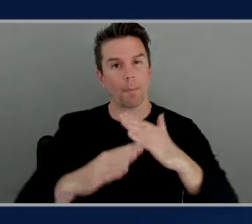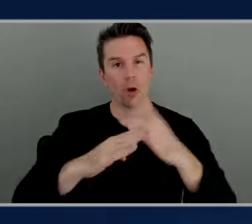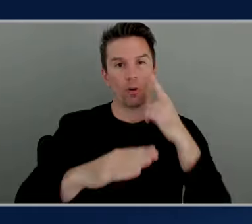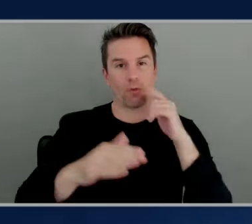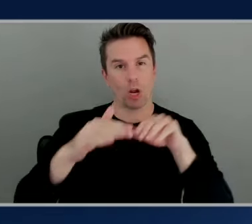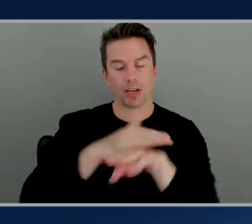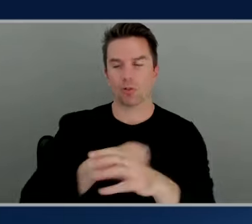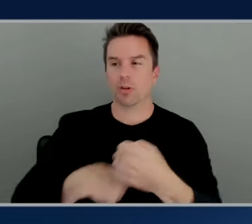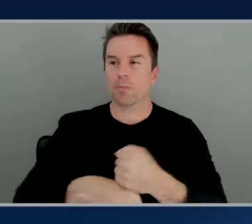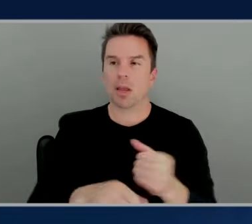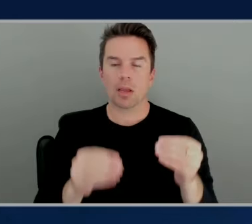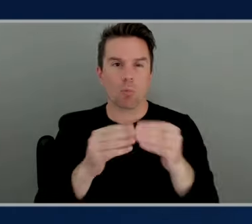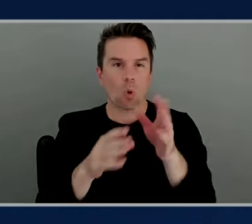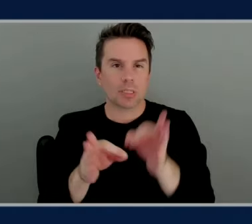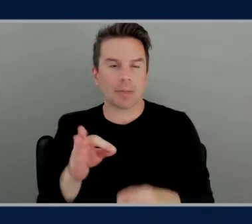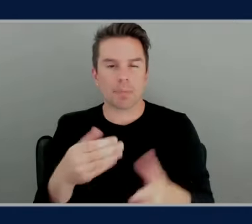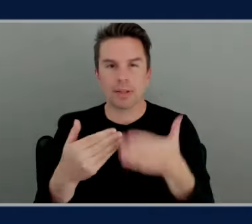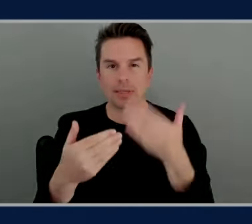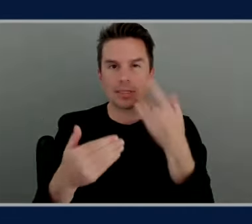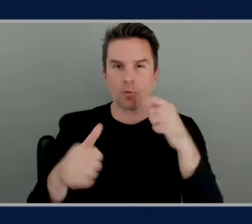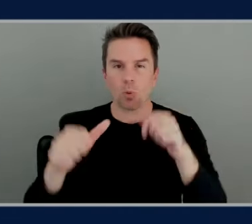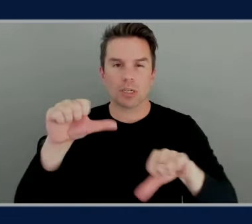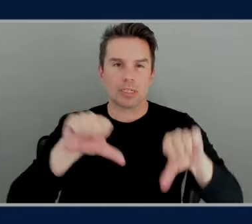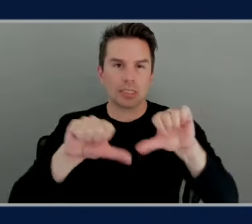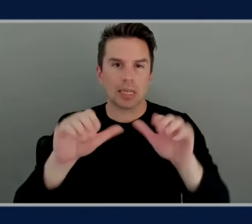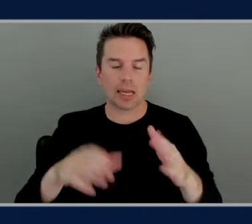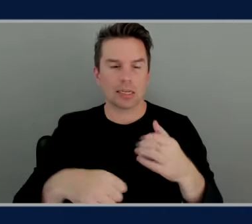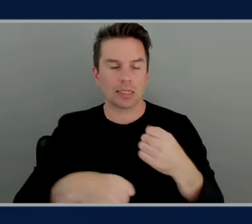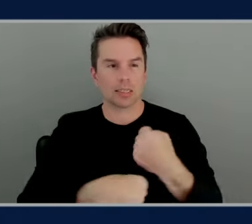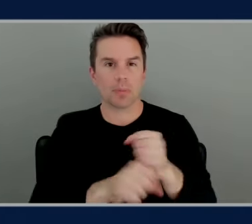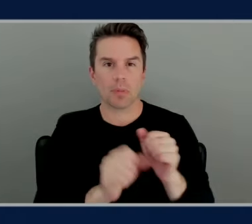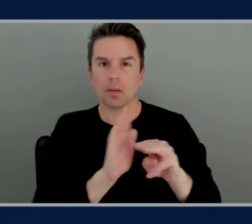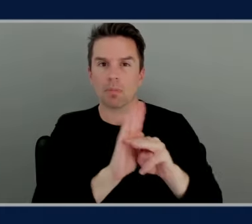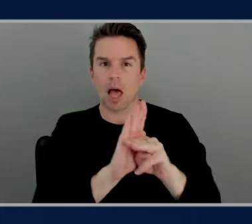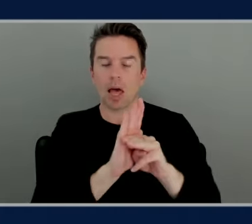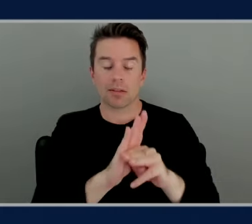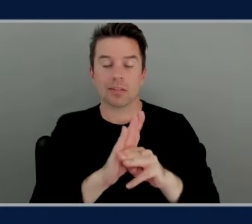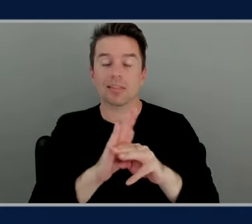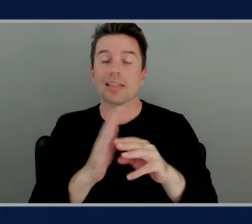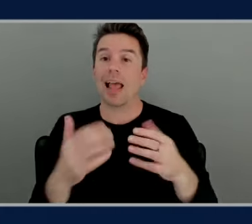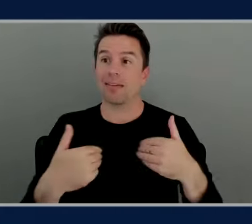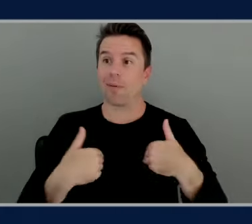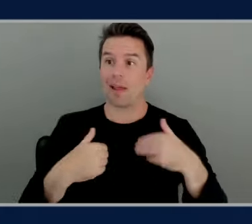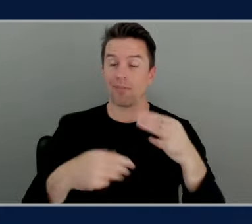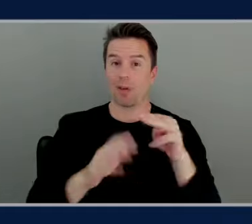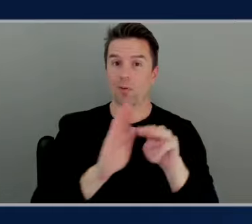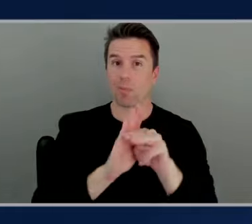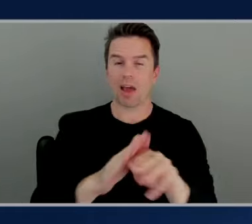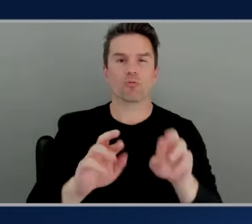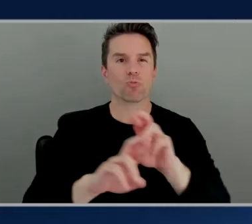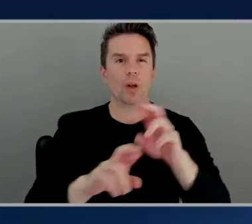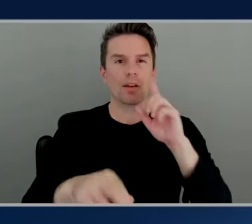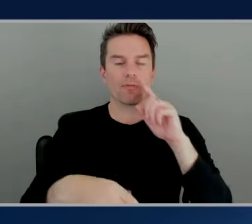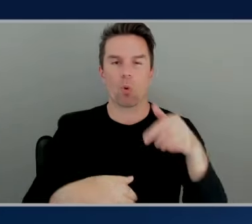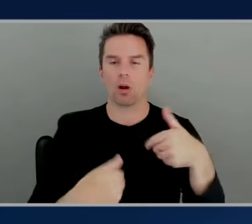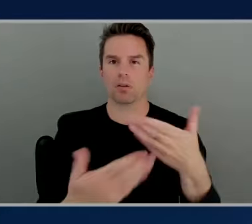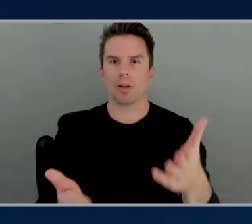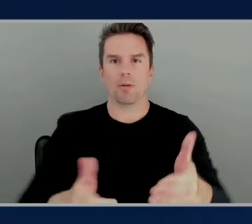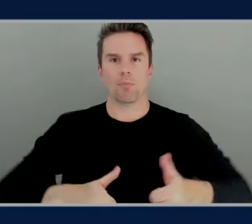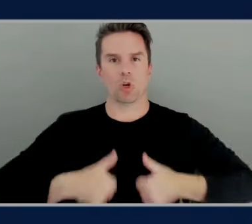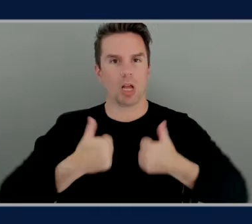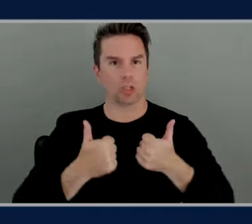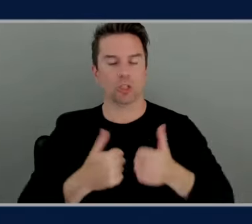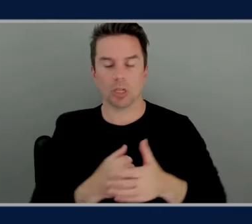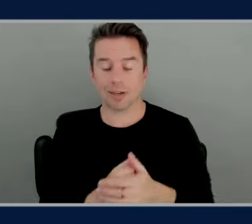to build models and to get those models to production to start creating value for our businesses as easily as possible. If you look back 5 years